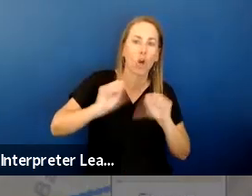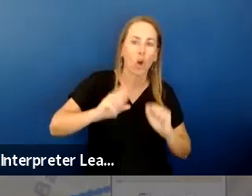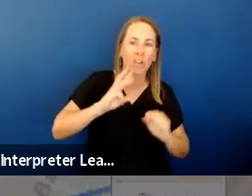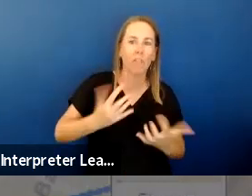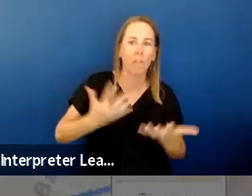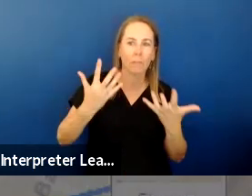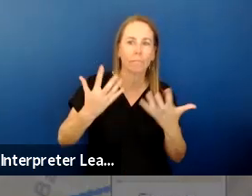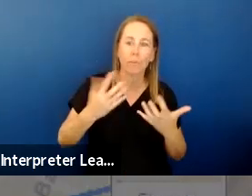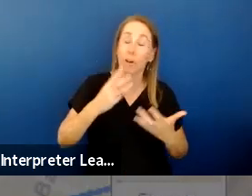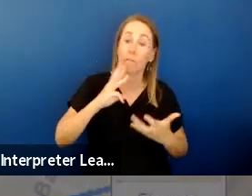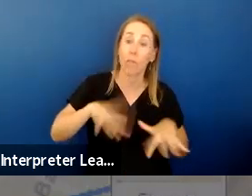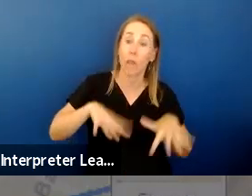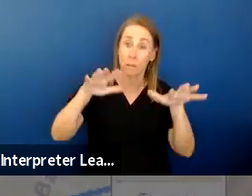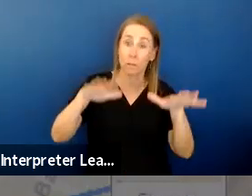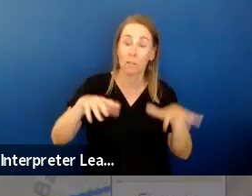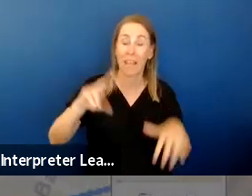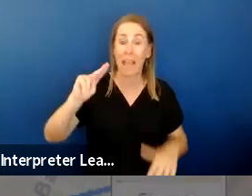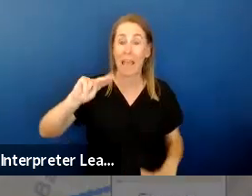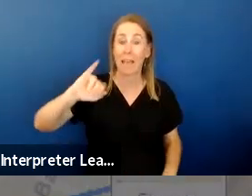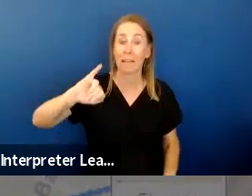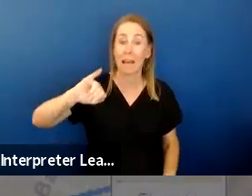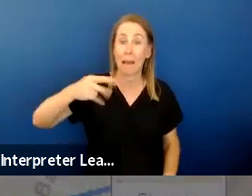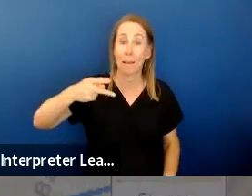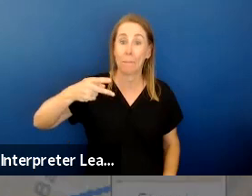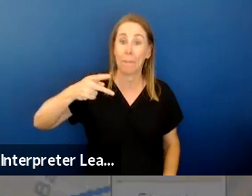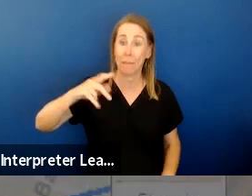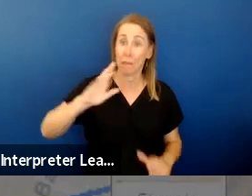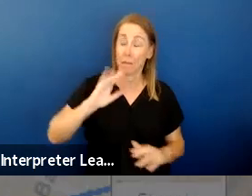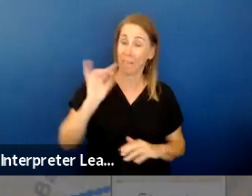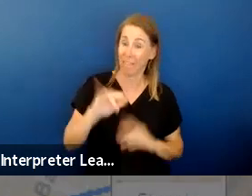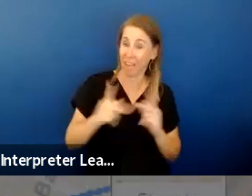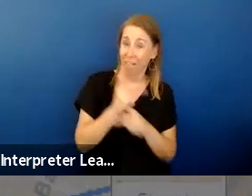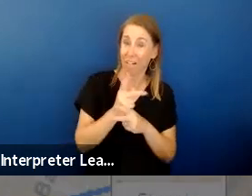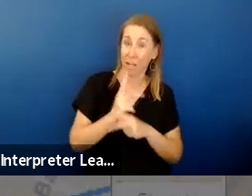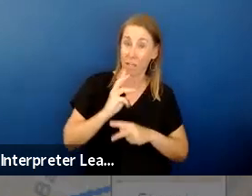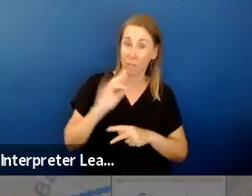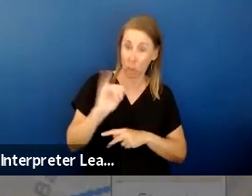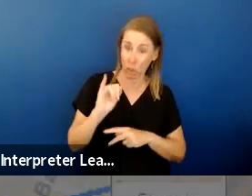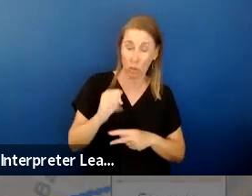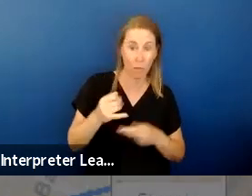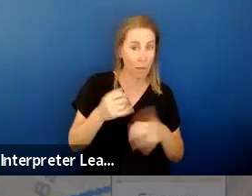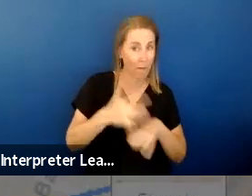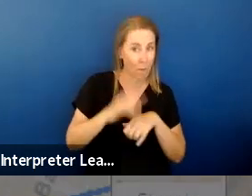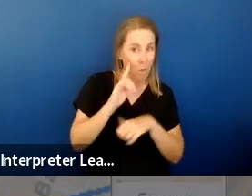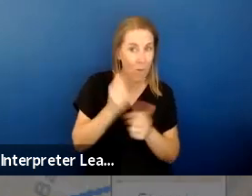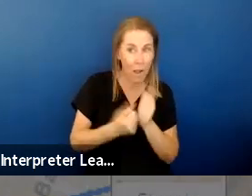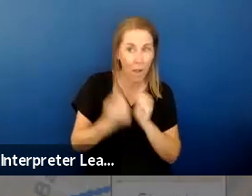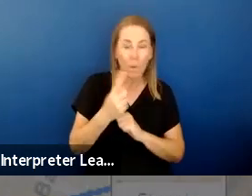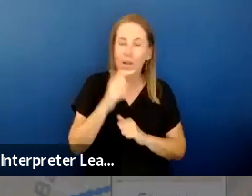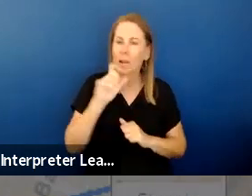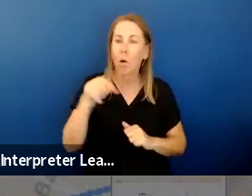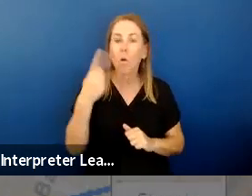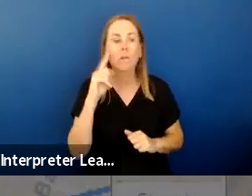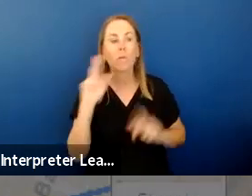is available to all residents in communities that participate in the National Flood Insurance Program. It's not just for those that